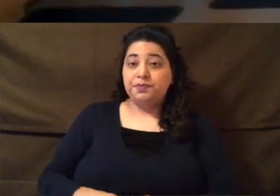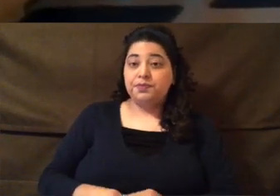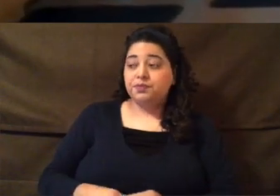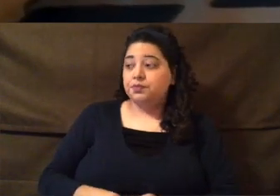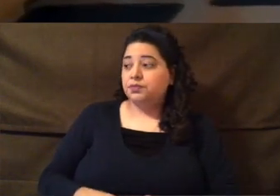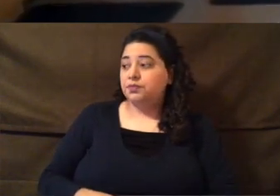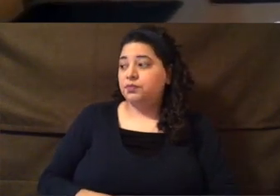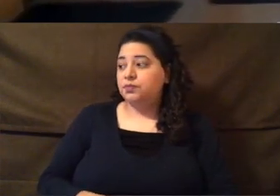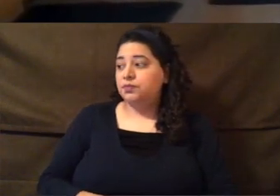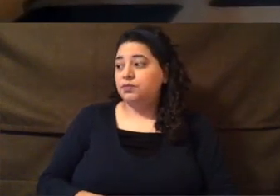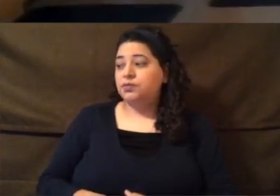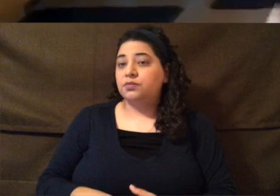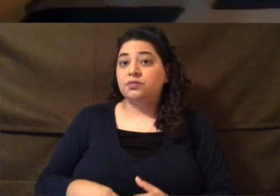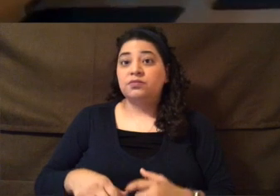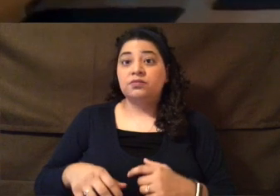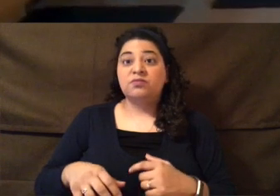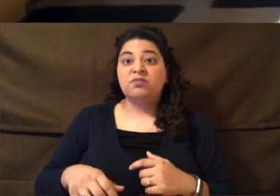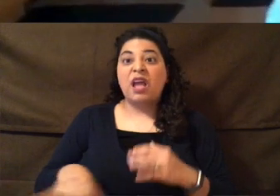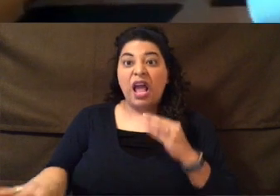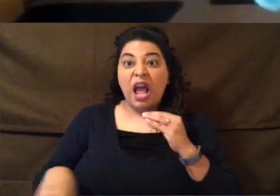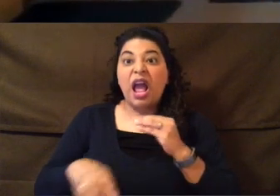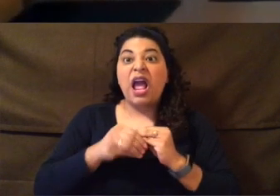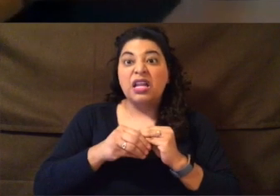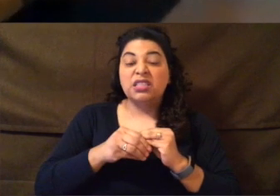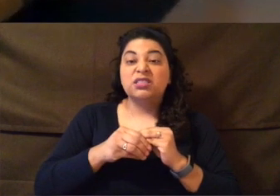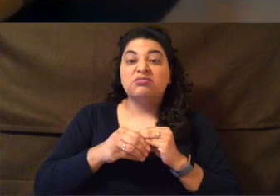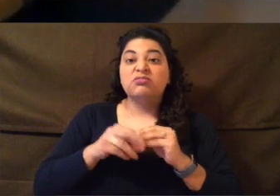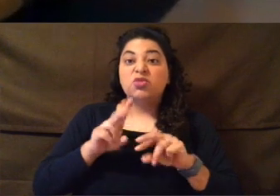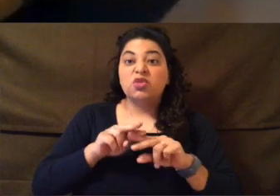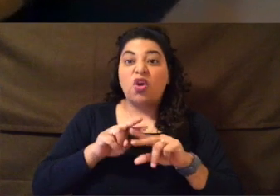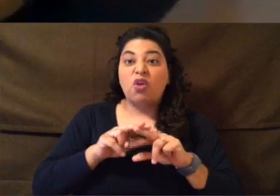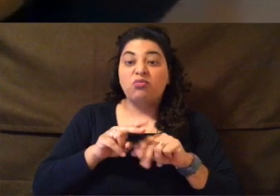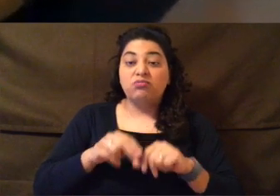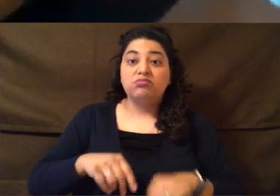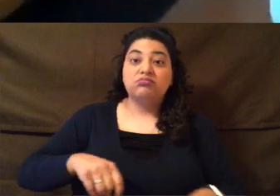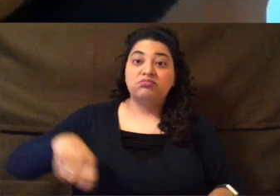Then, you'll need to put in some salt